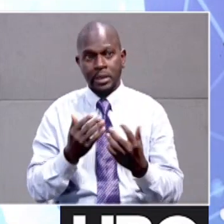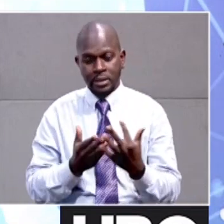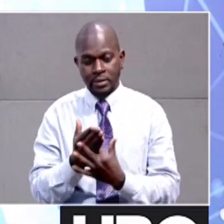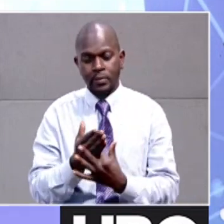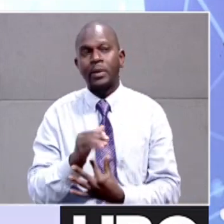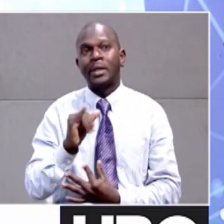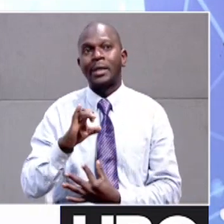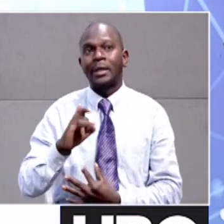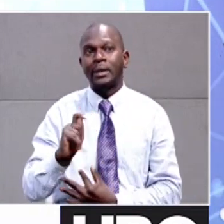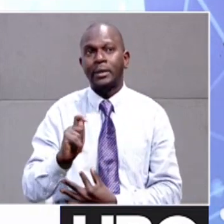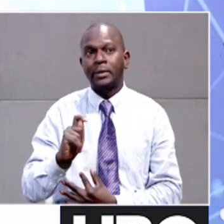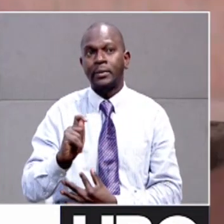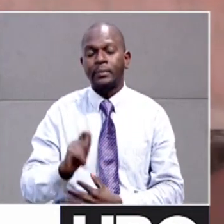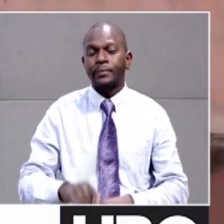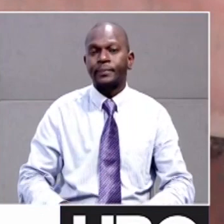ICT.